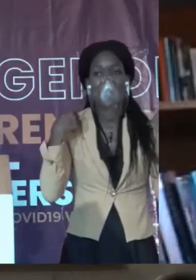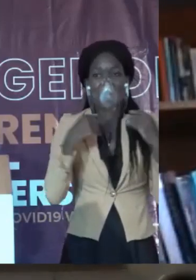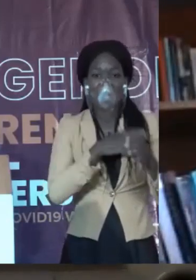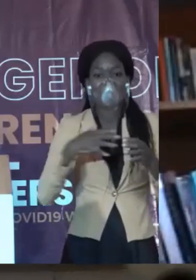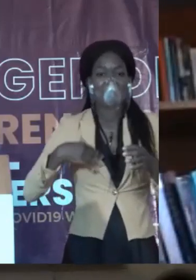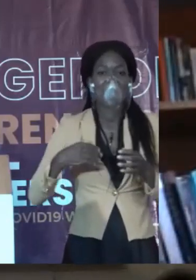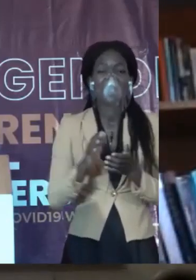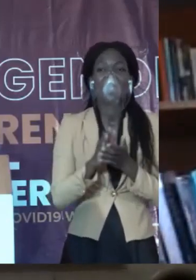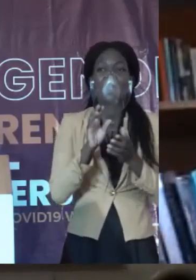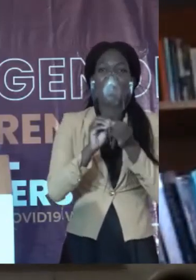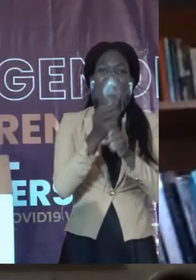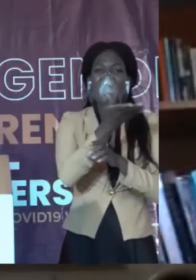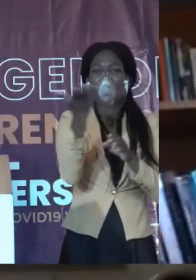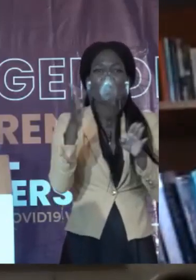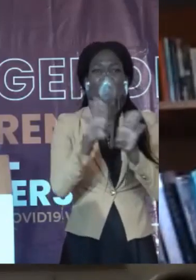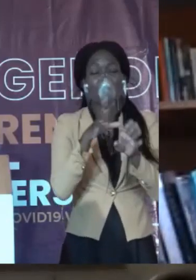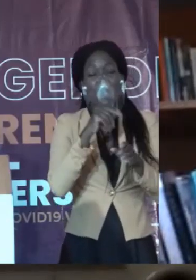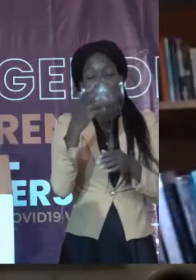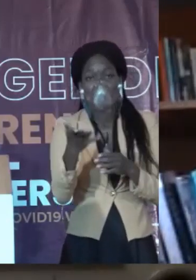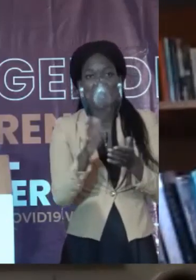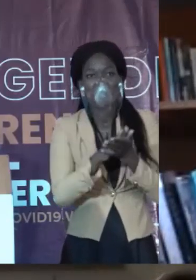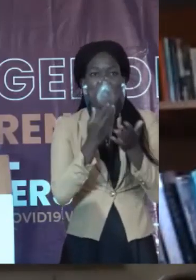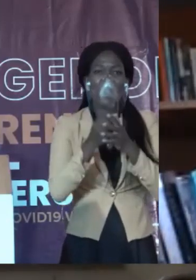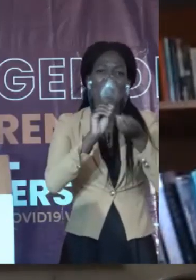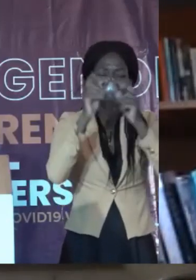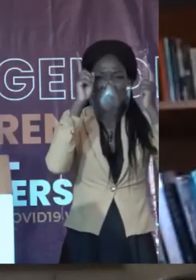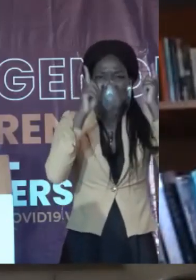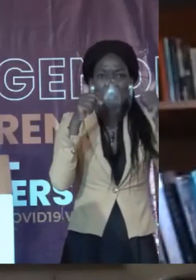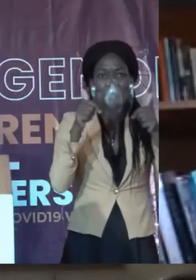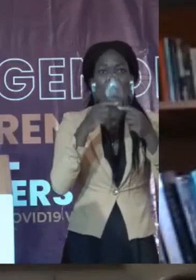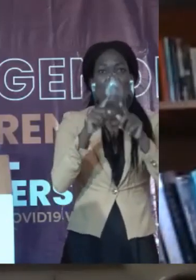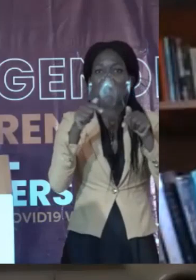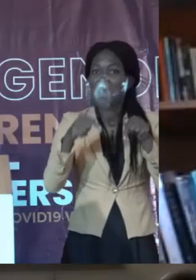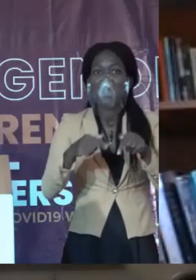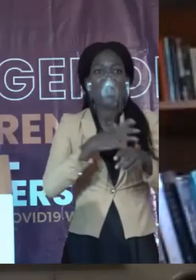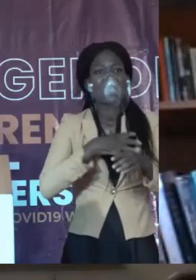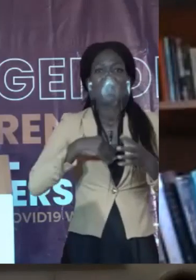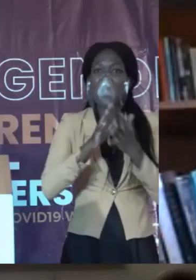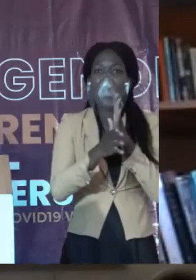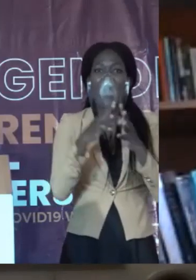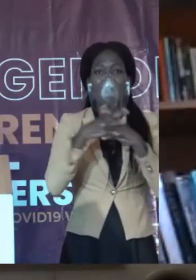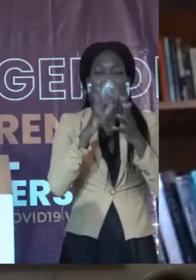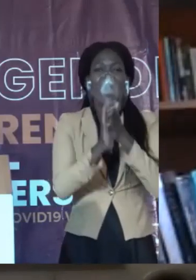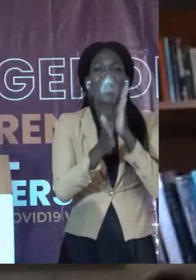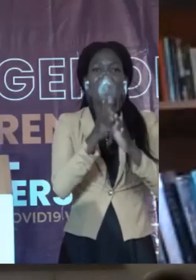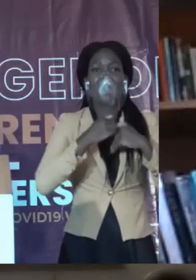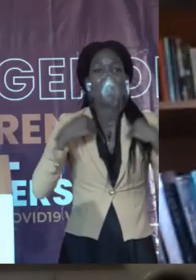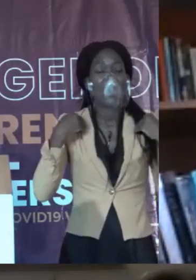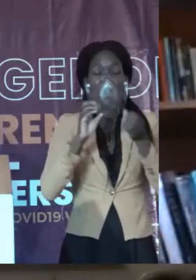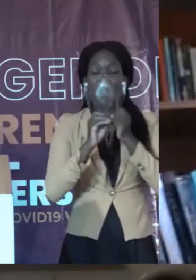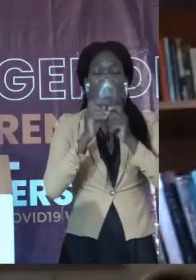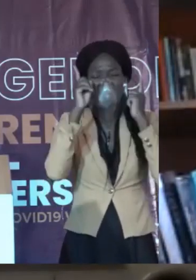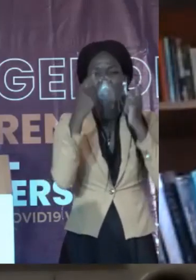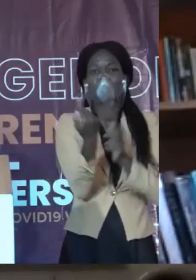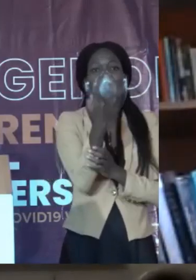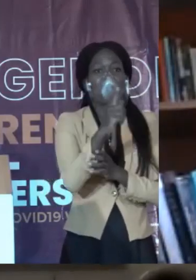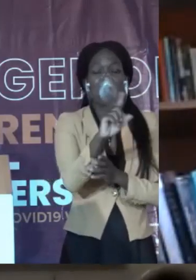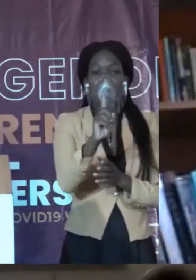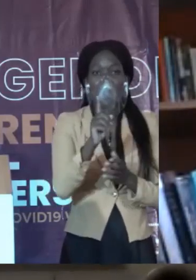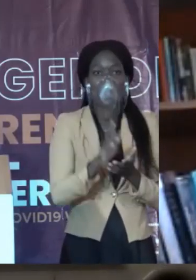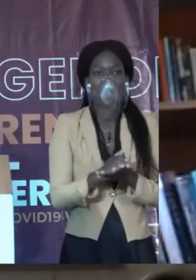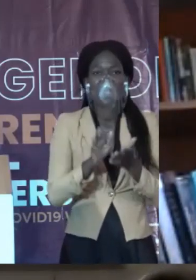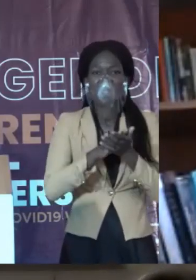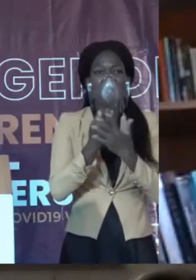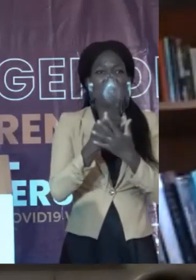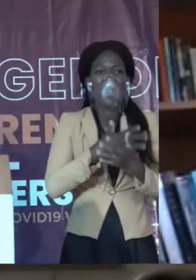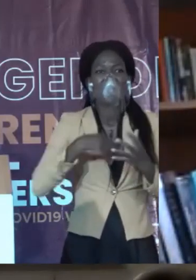do something, and fundamentally who makes decisions and who does not make decisions. Unfortunately and typically, women have lower levels of education,